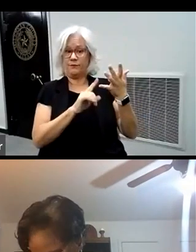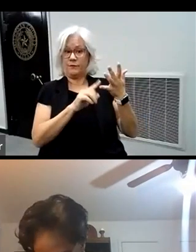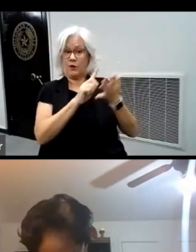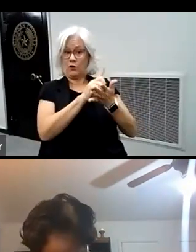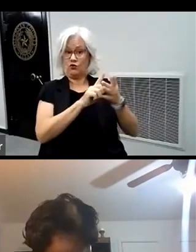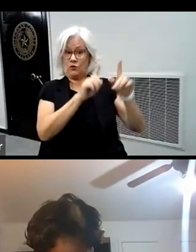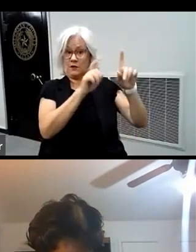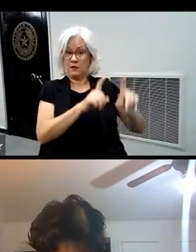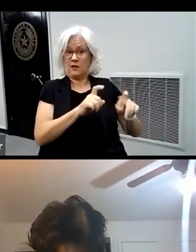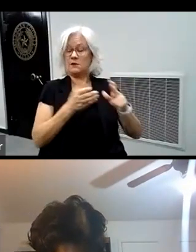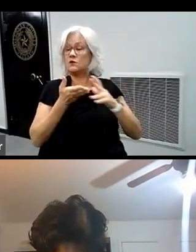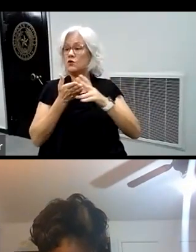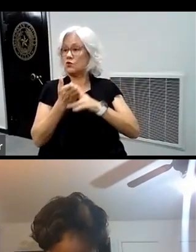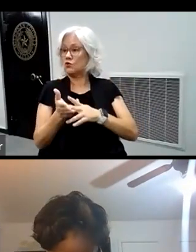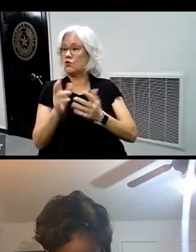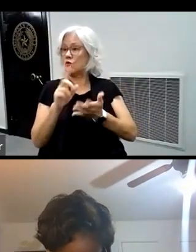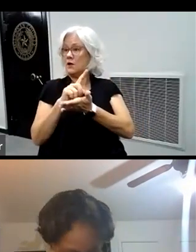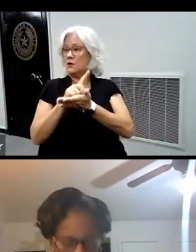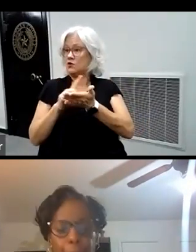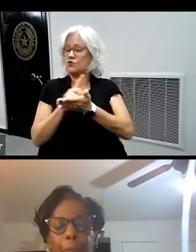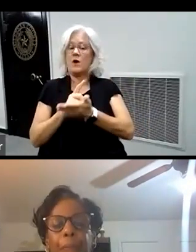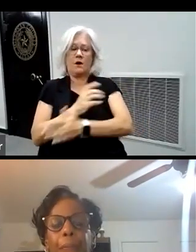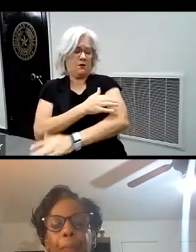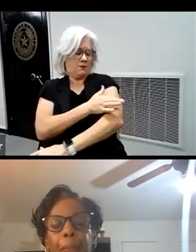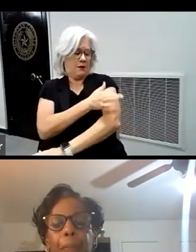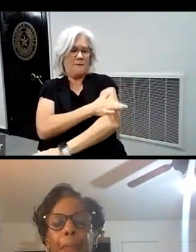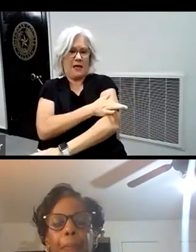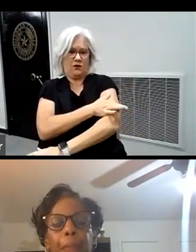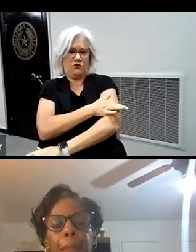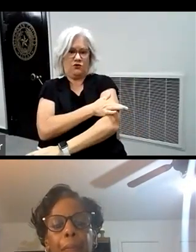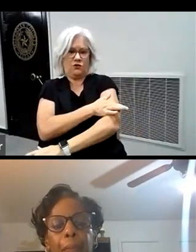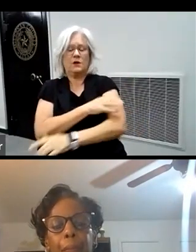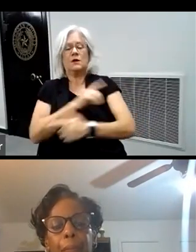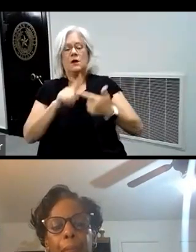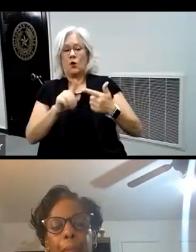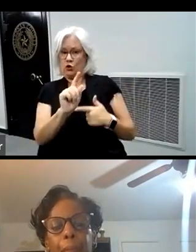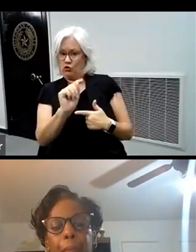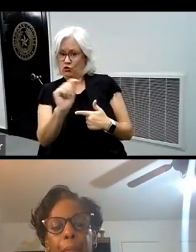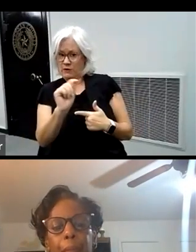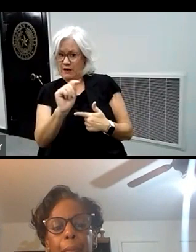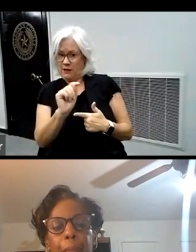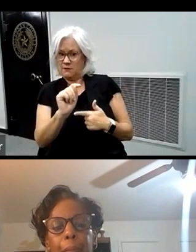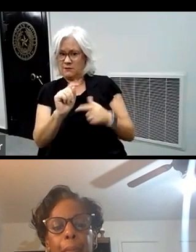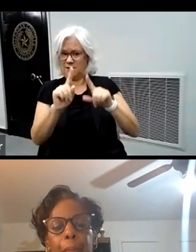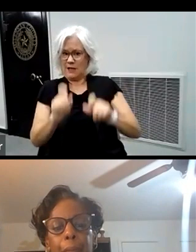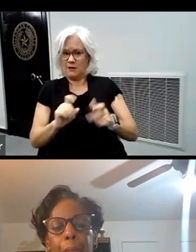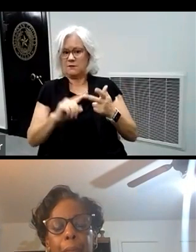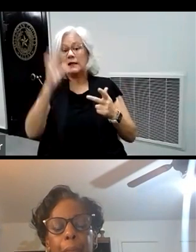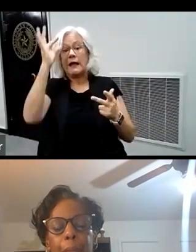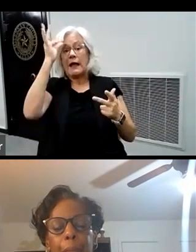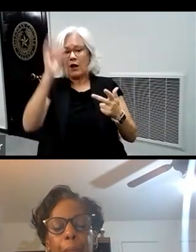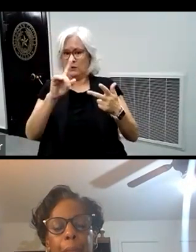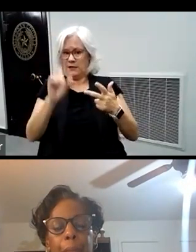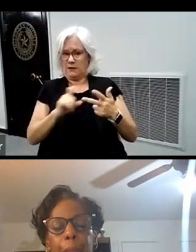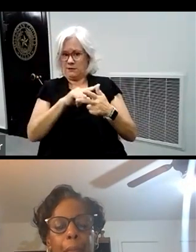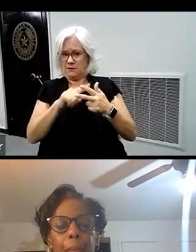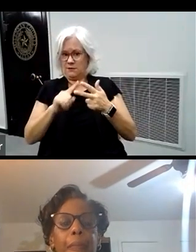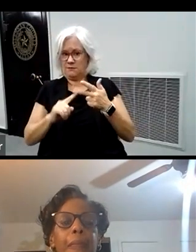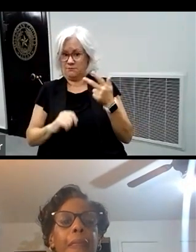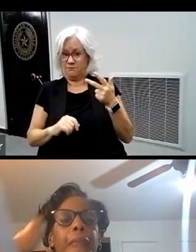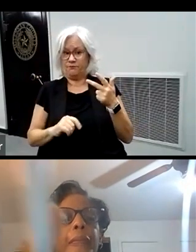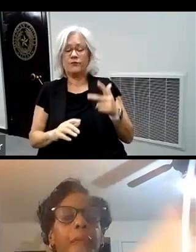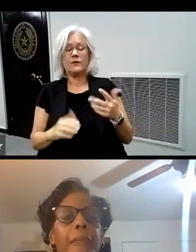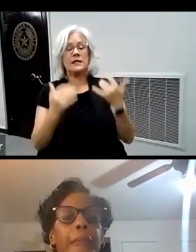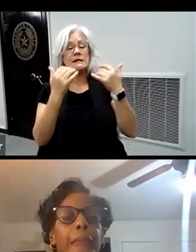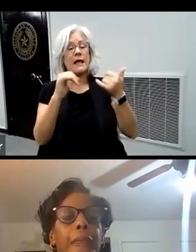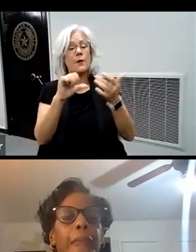drug patch, urinalysis, and hair testing. So if you'll please go to page 3 of your